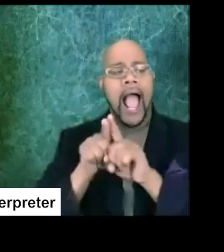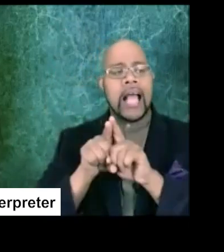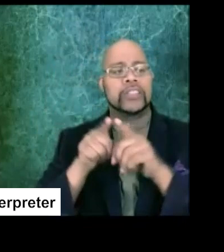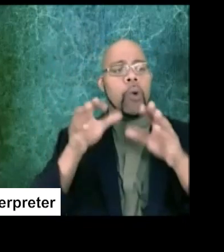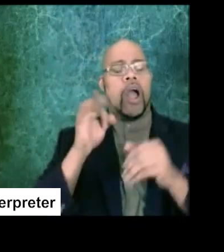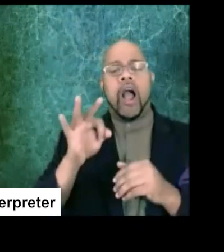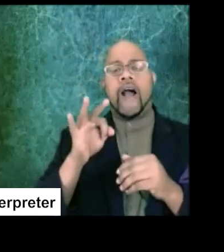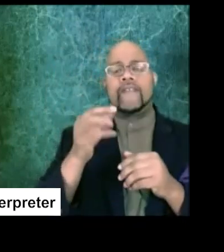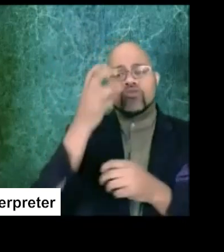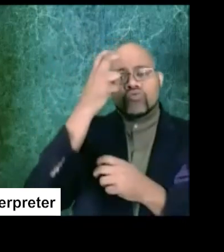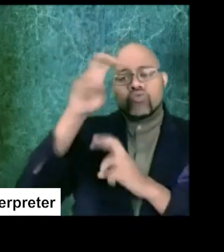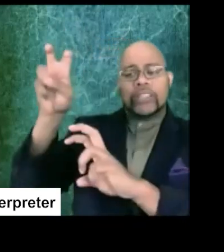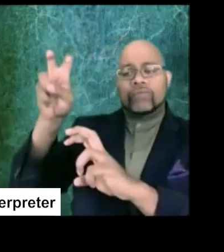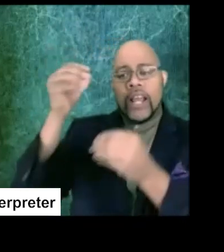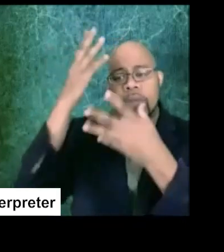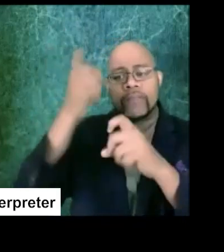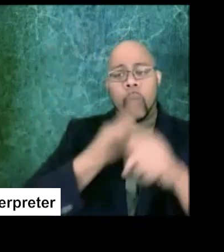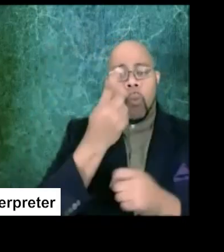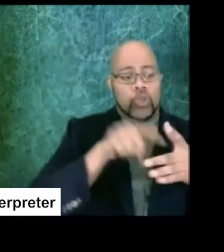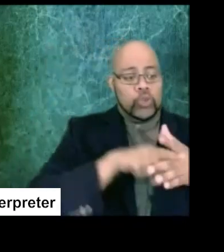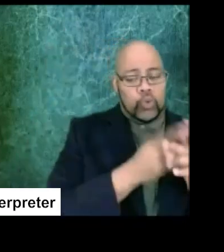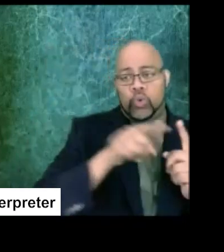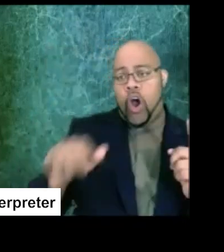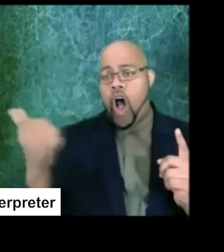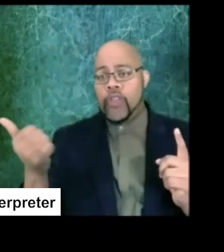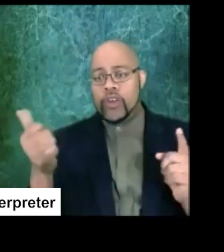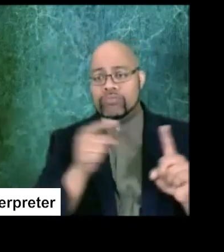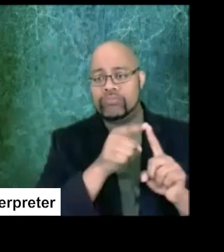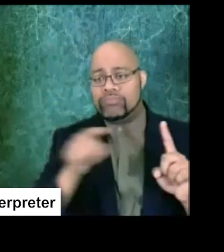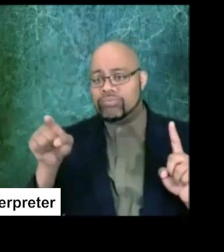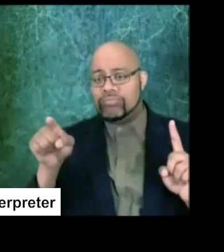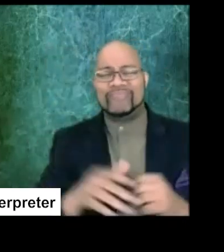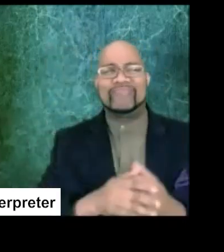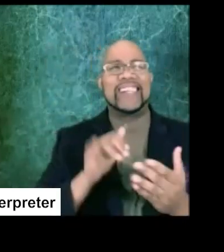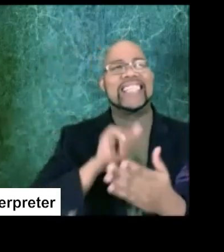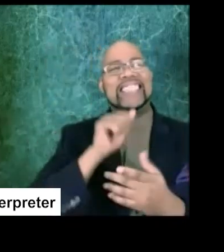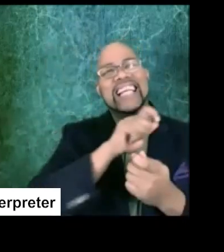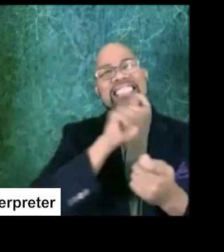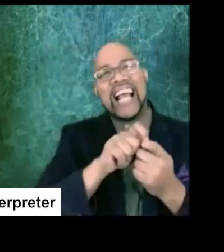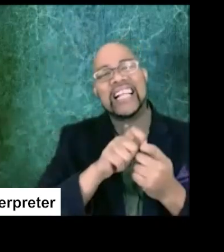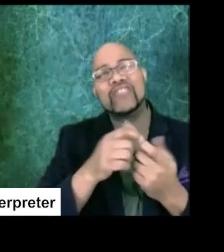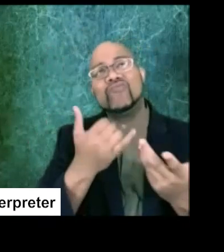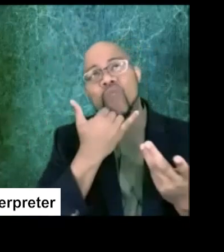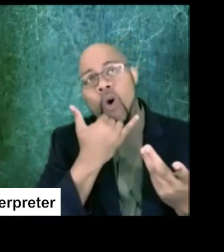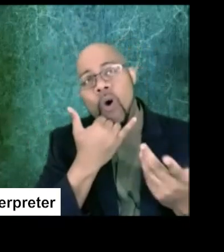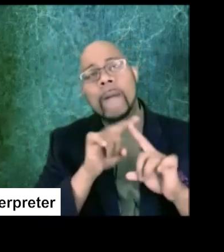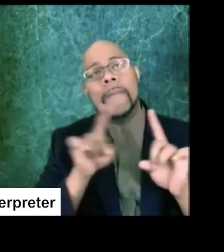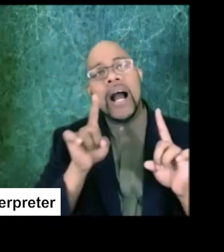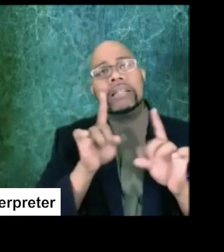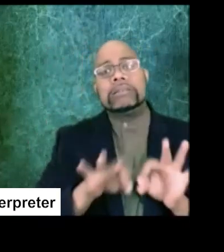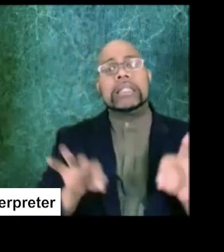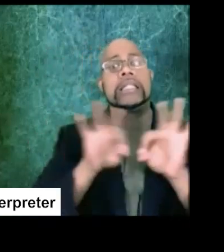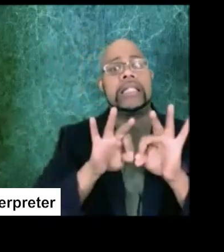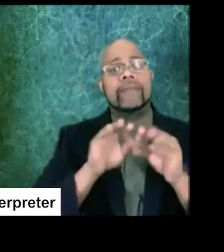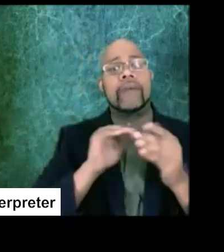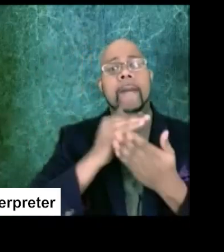of transferring information from one source to another. And that's not exactly wrong, but a significant amount of